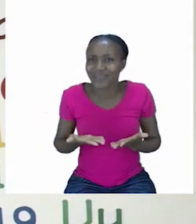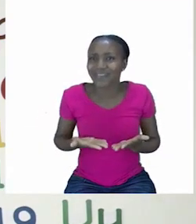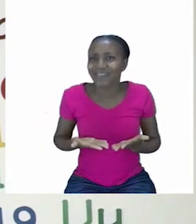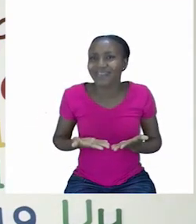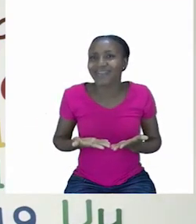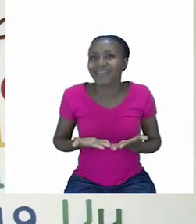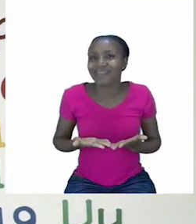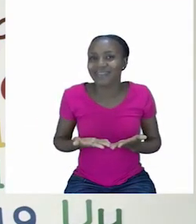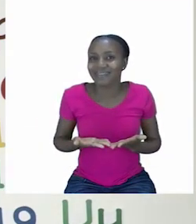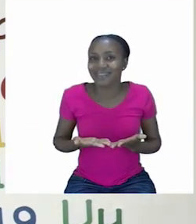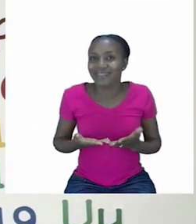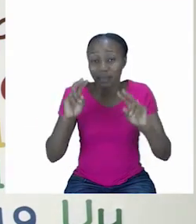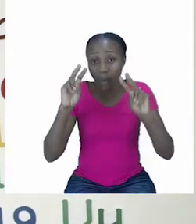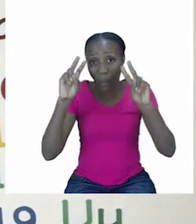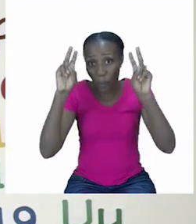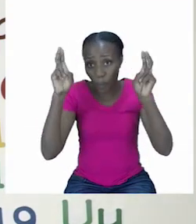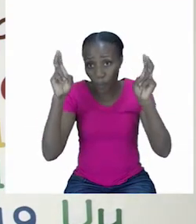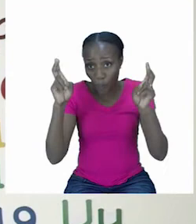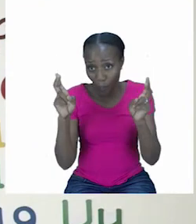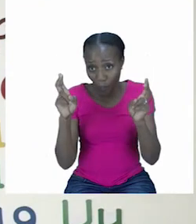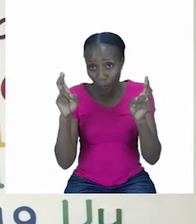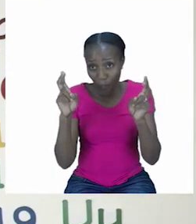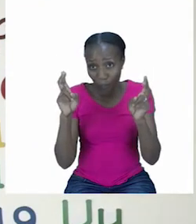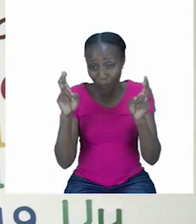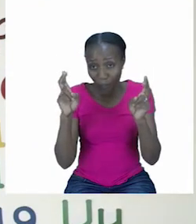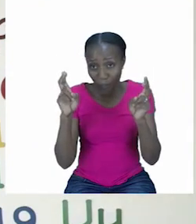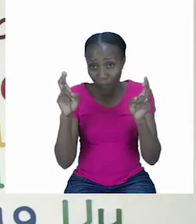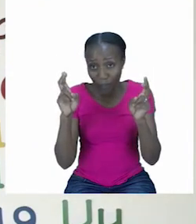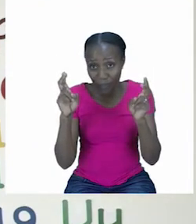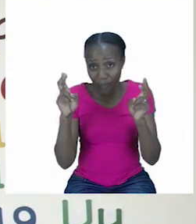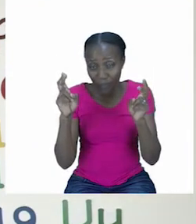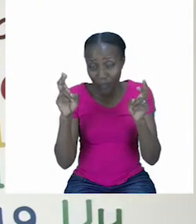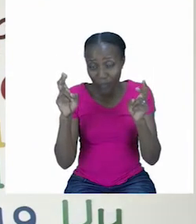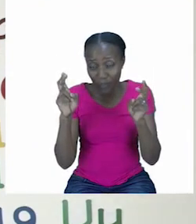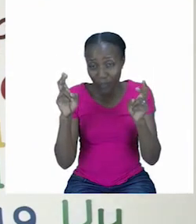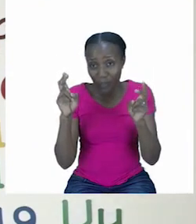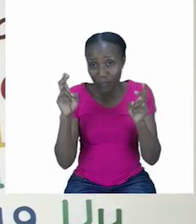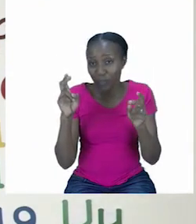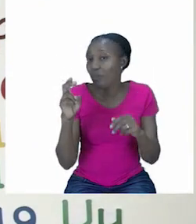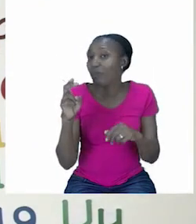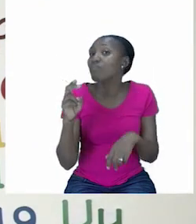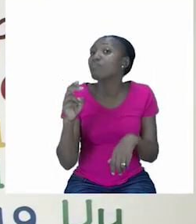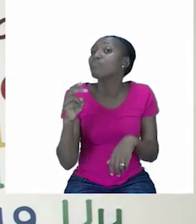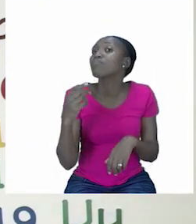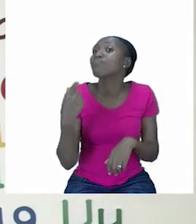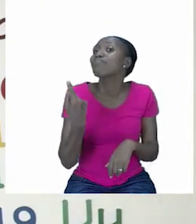Our theme this week that we have been talking about is